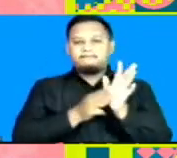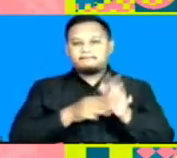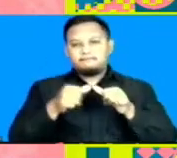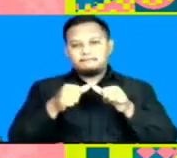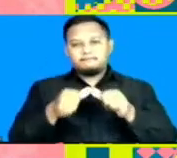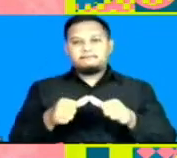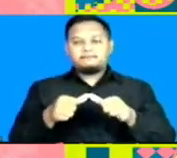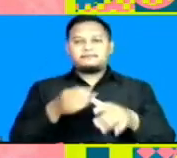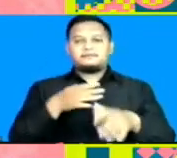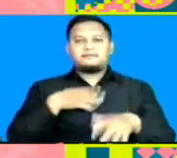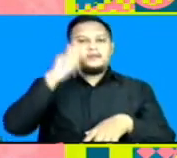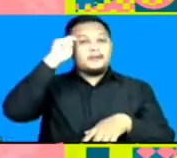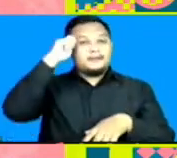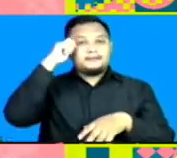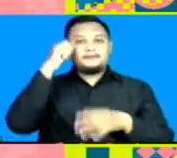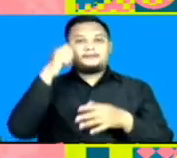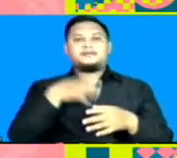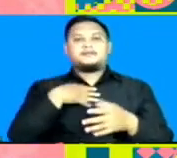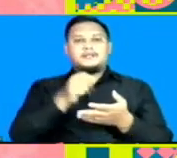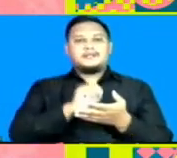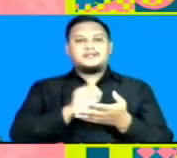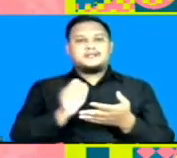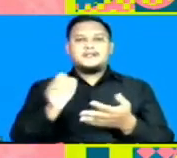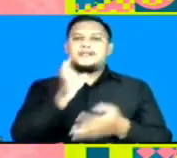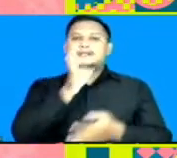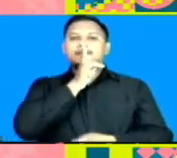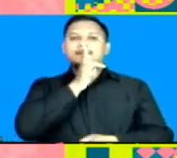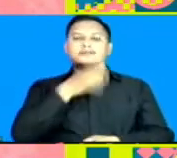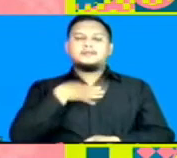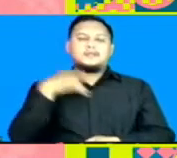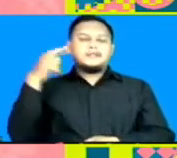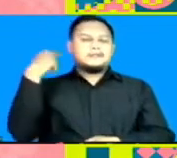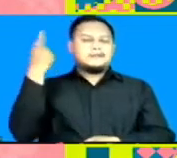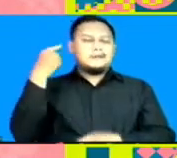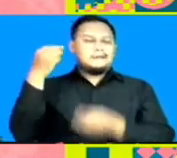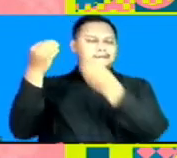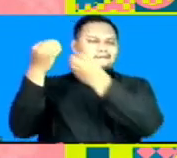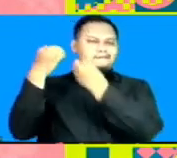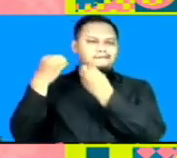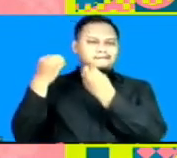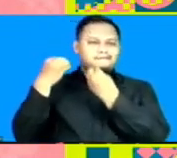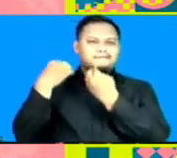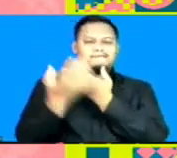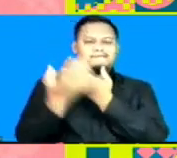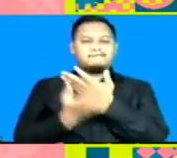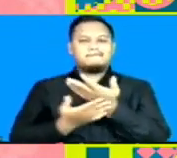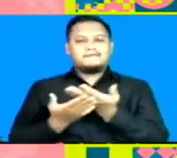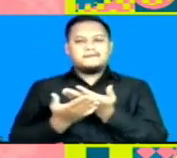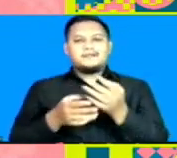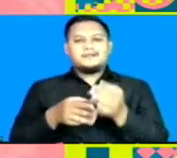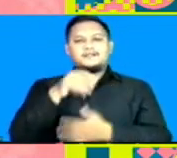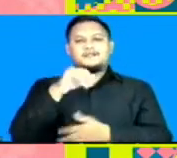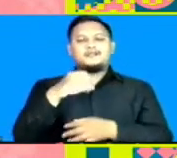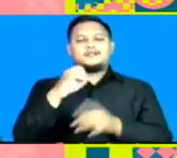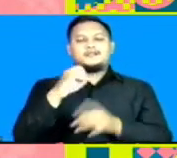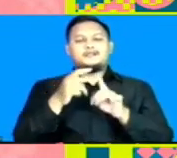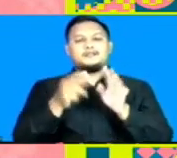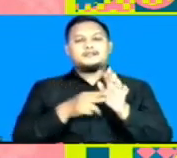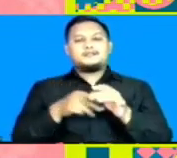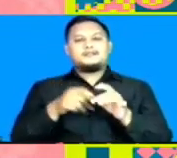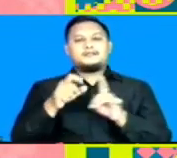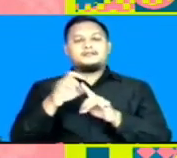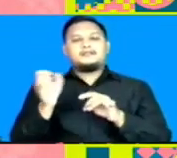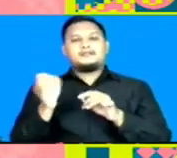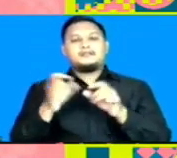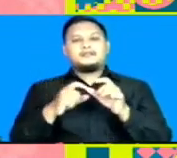taught was John Donne's No Man is an Island. And we look at Indonesia, the country of the most islands in the